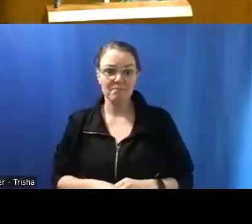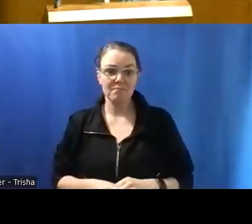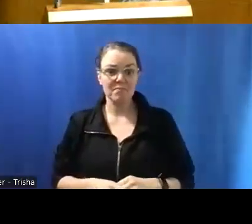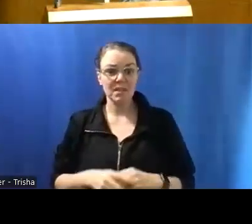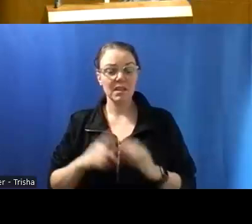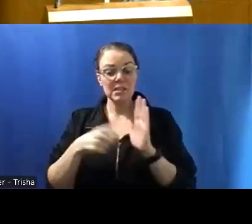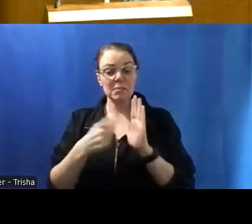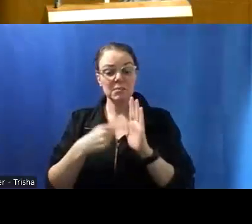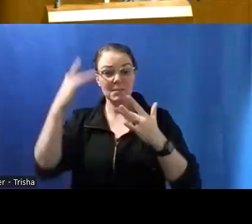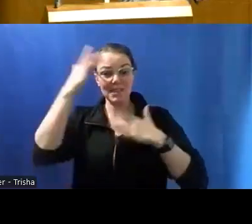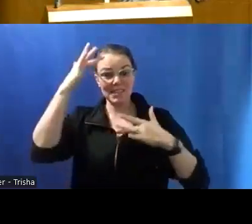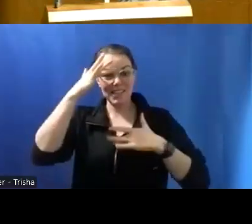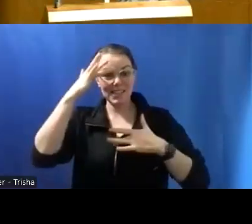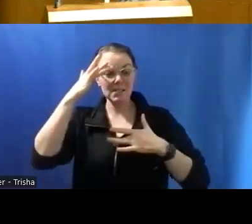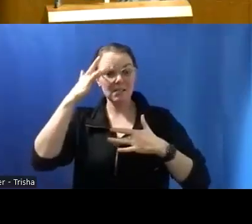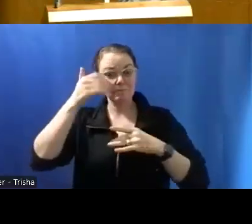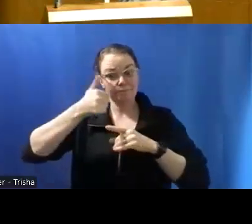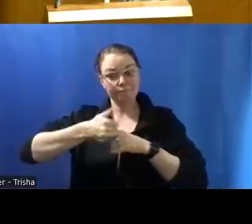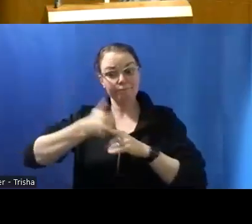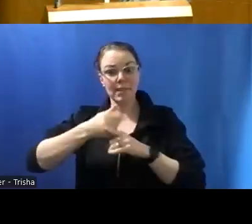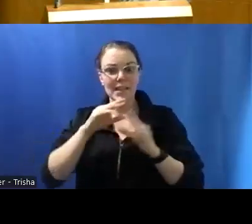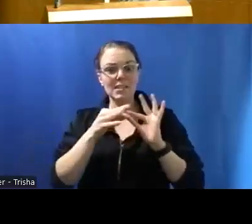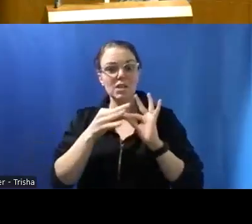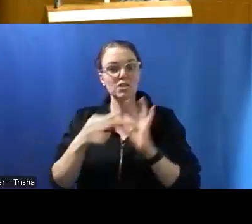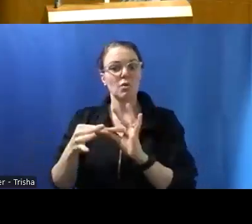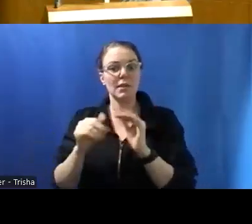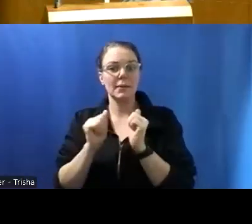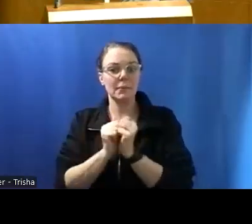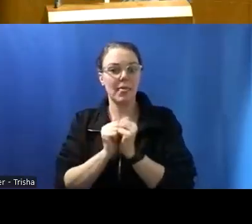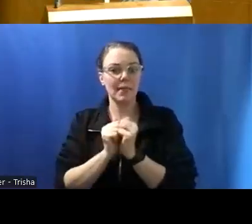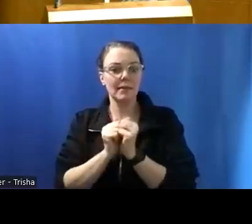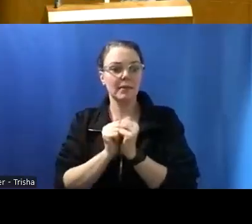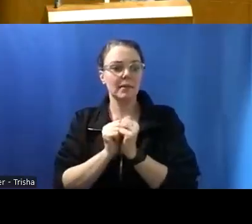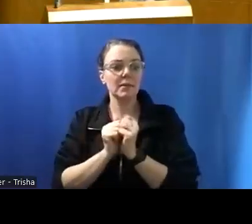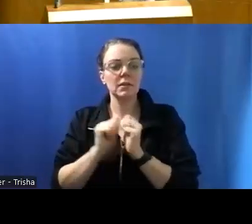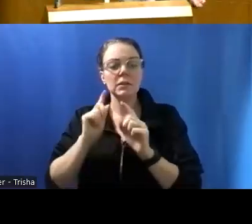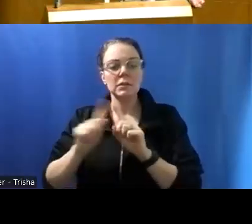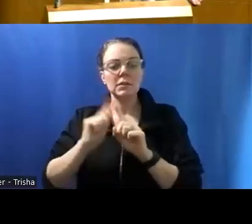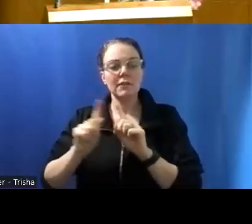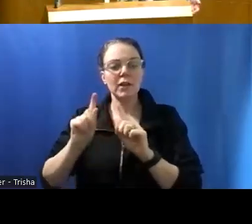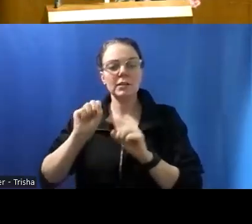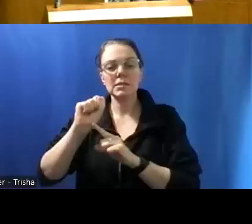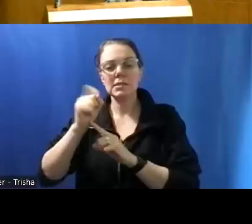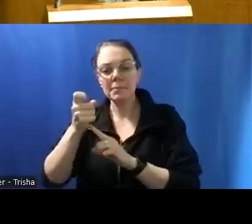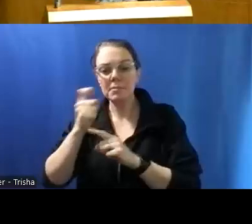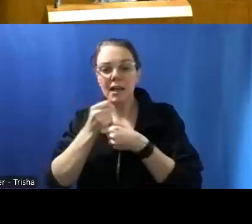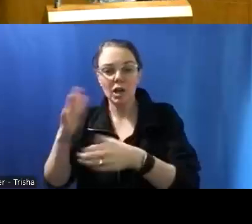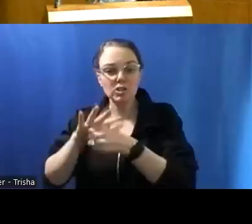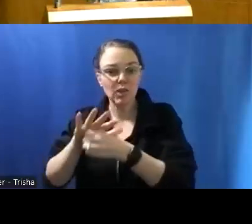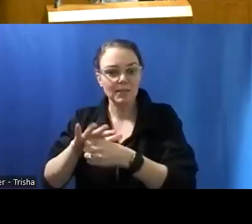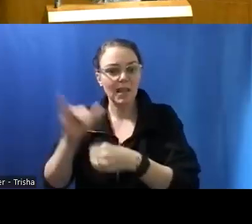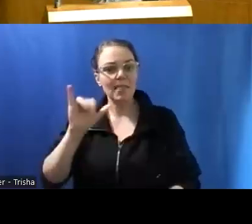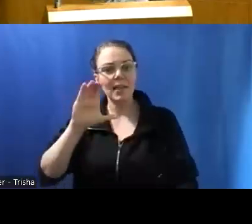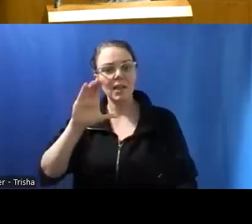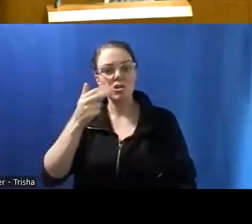diseases that people have or the conditions are associated with symptoms that are also stressful, like Charles Bonnet